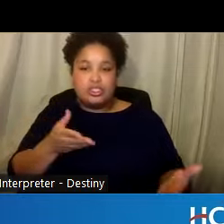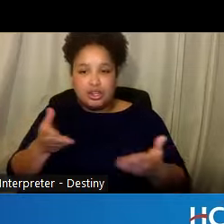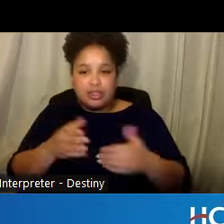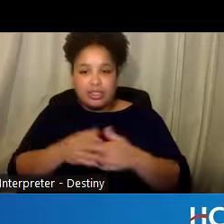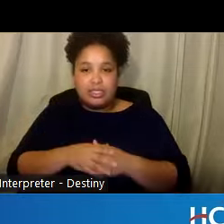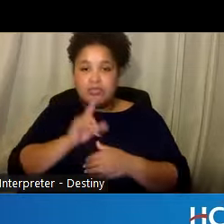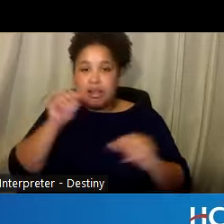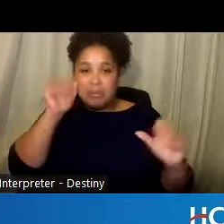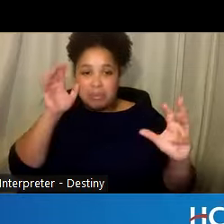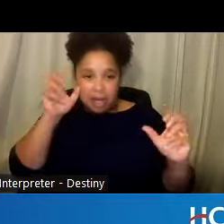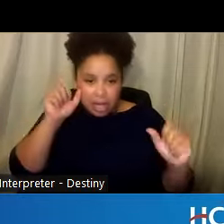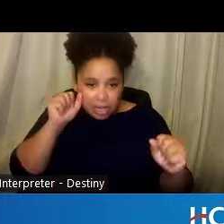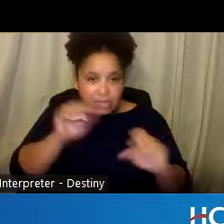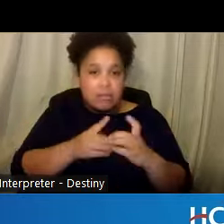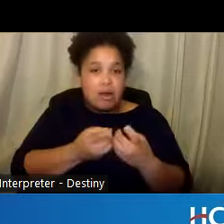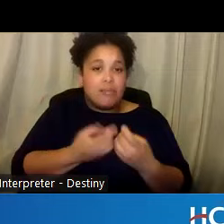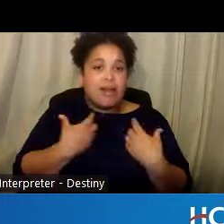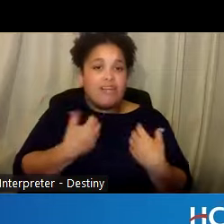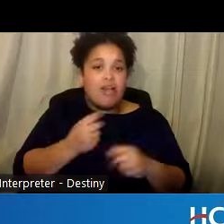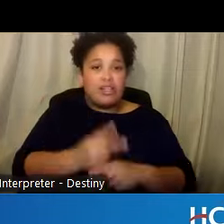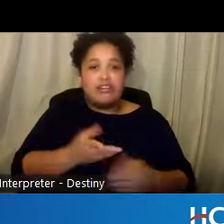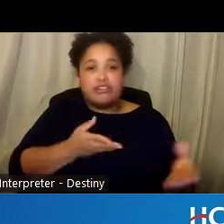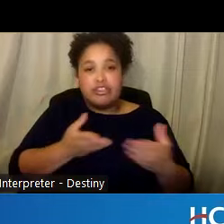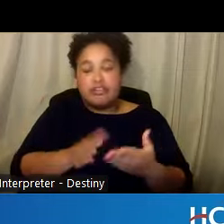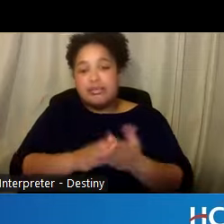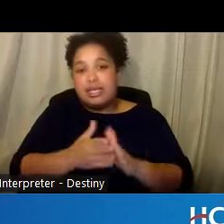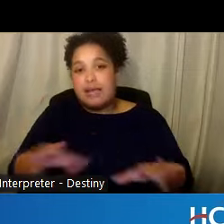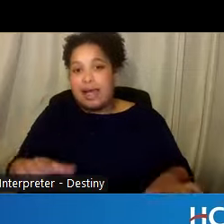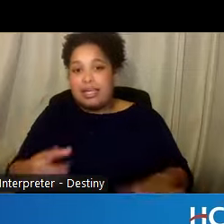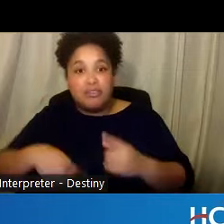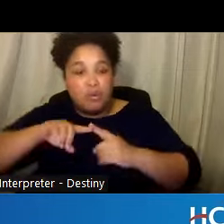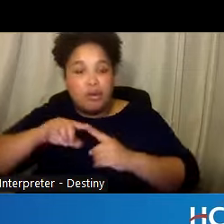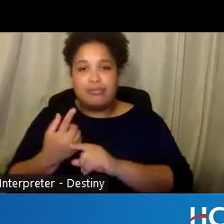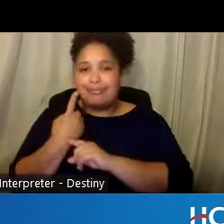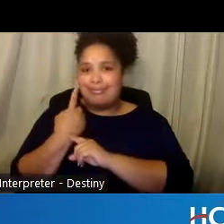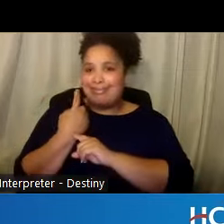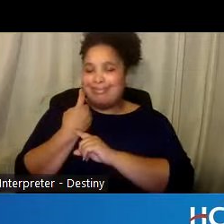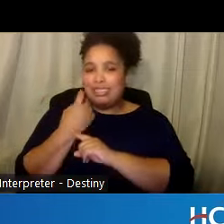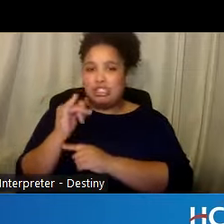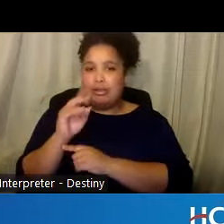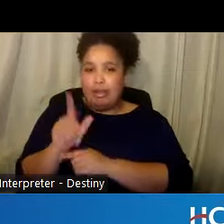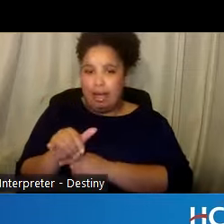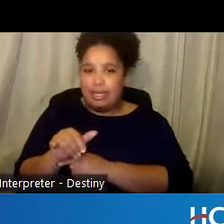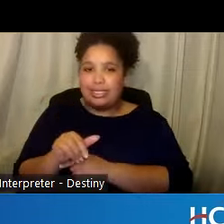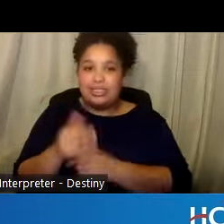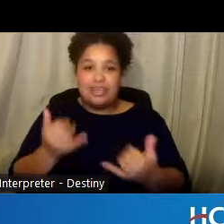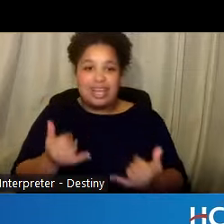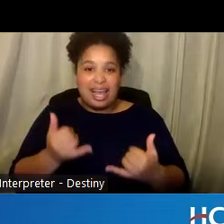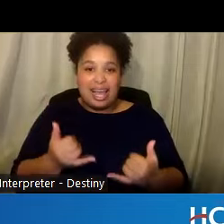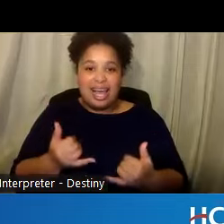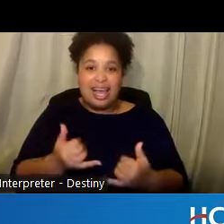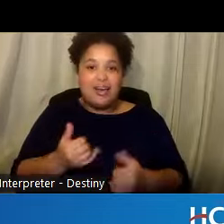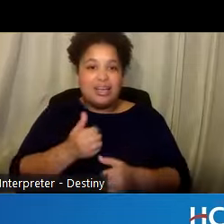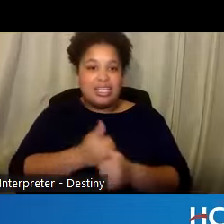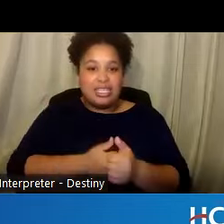of Healthcare Services put in a ton of work on that, became active this past July. And so HCI's portion now is to